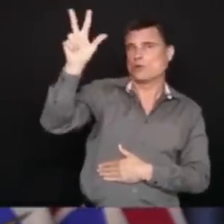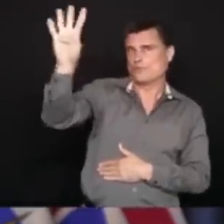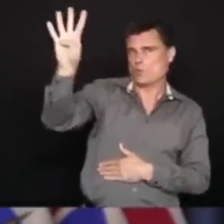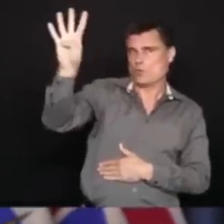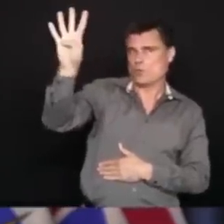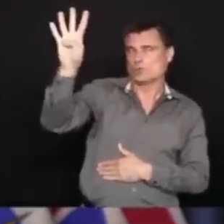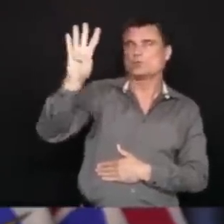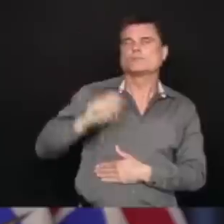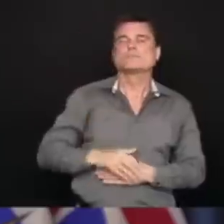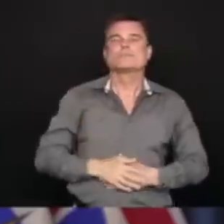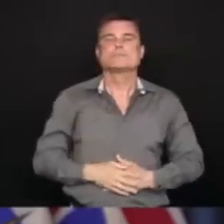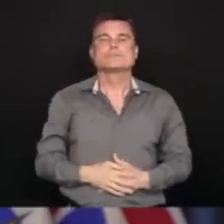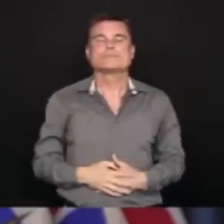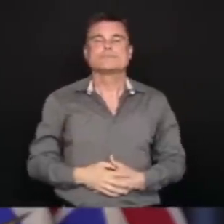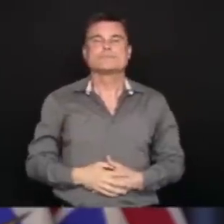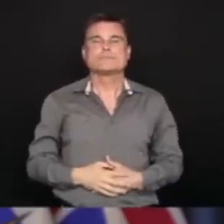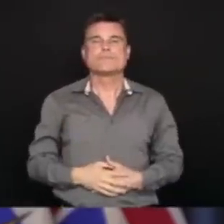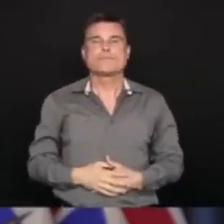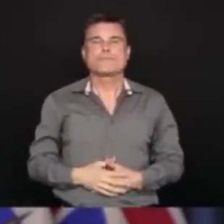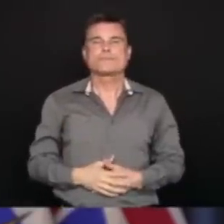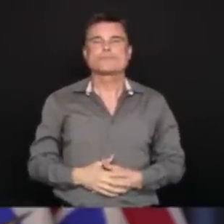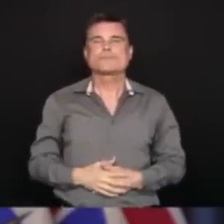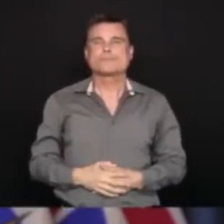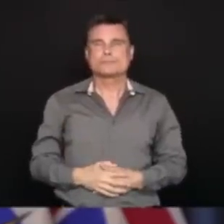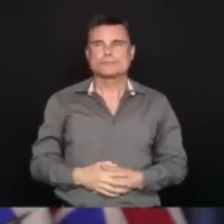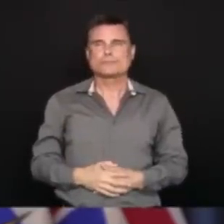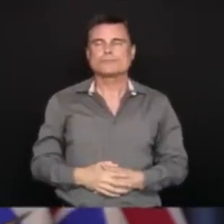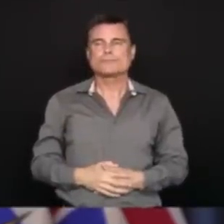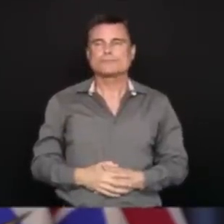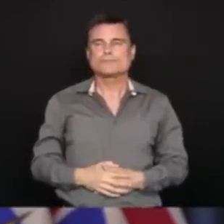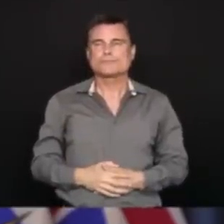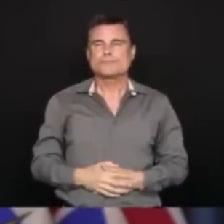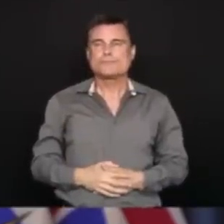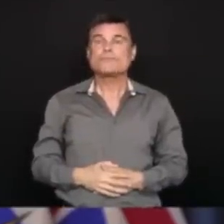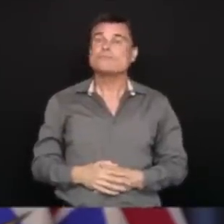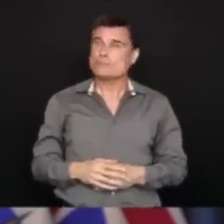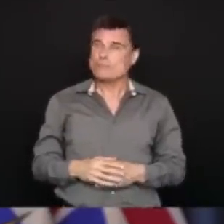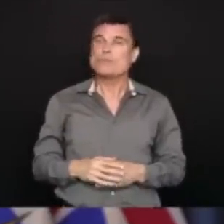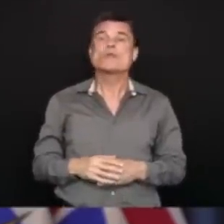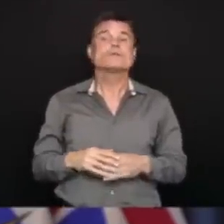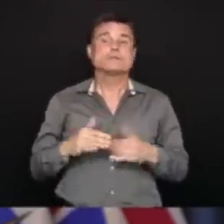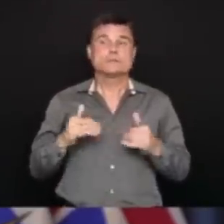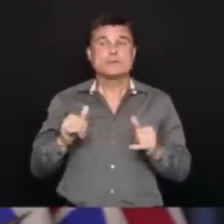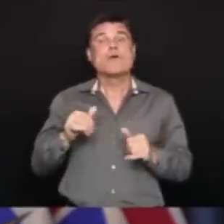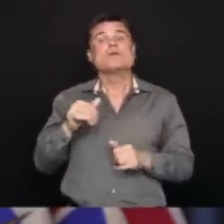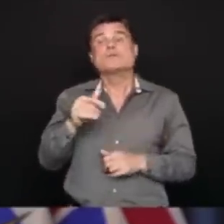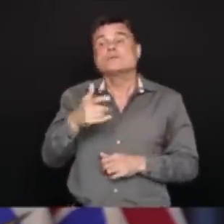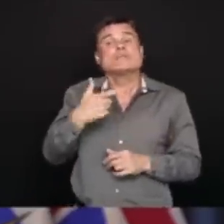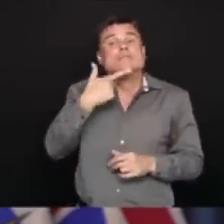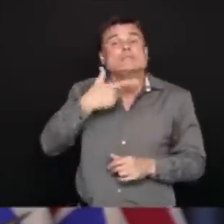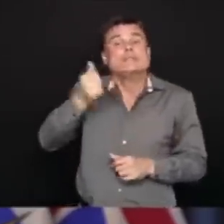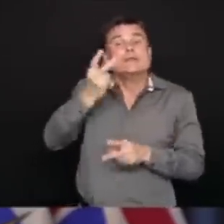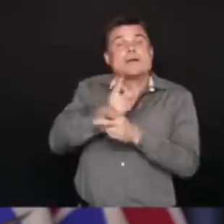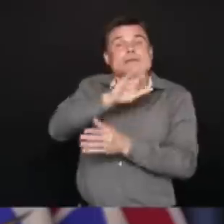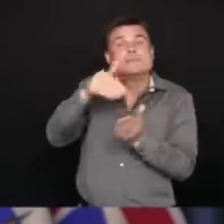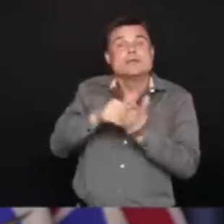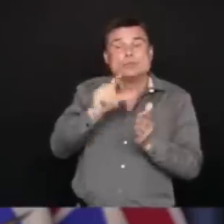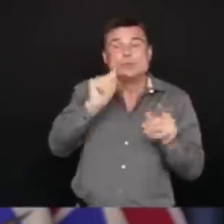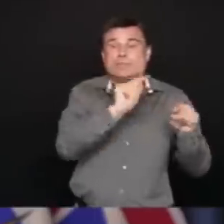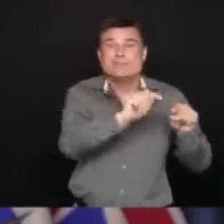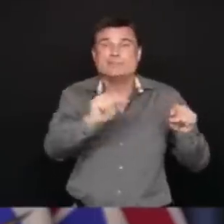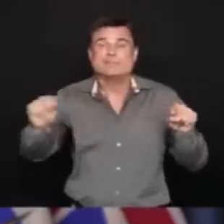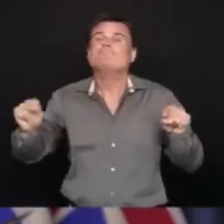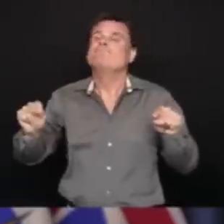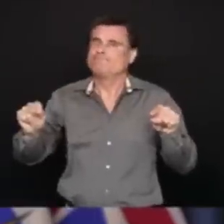have ongoing 20 long-term care or assisted living facility outbreaks and one outbreak in acute